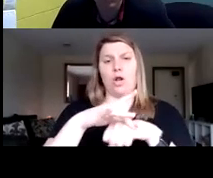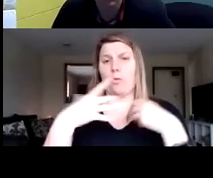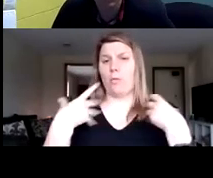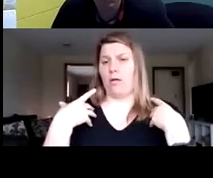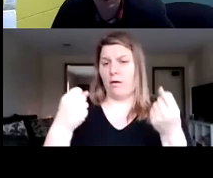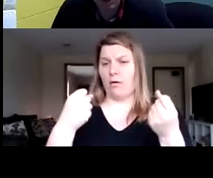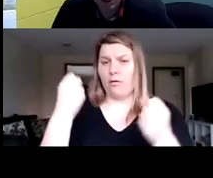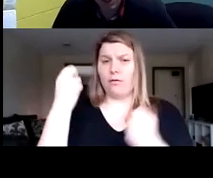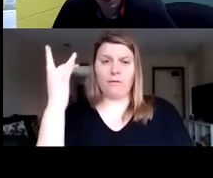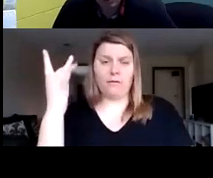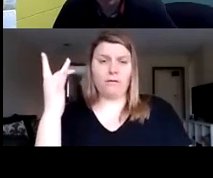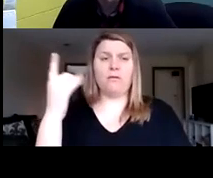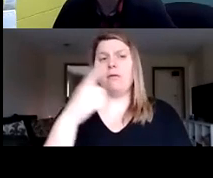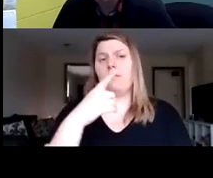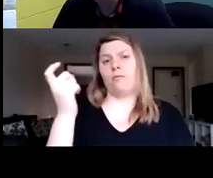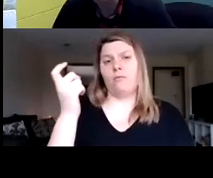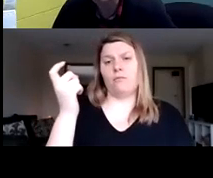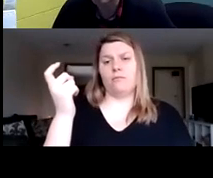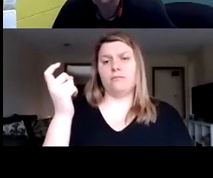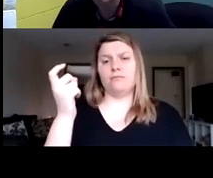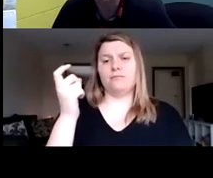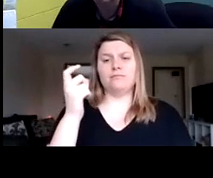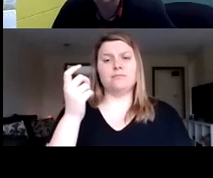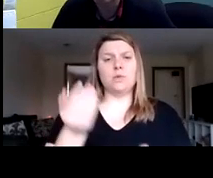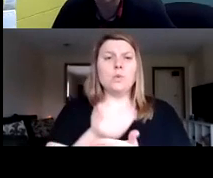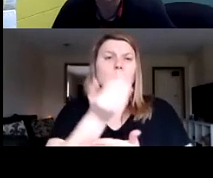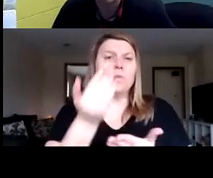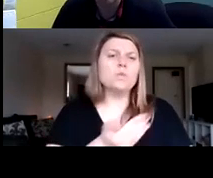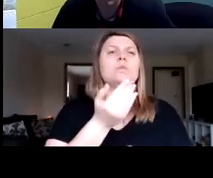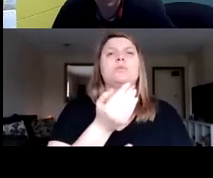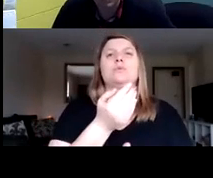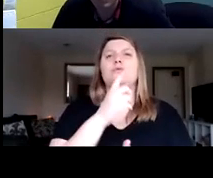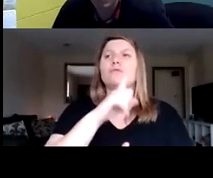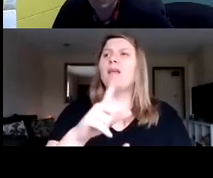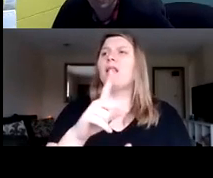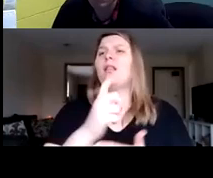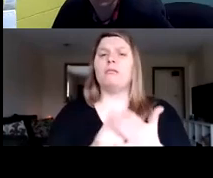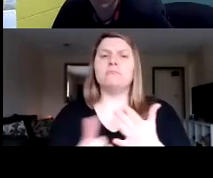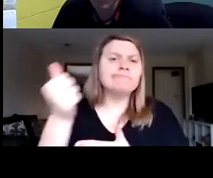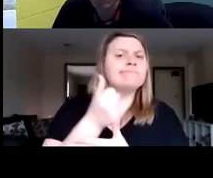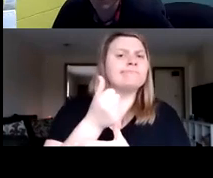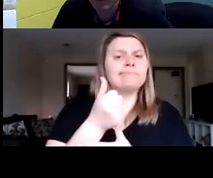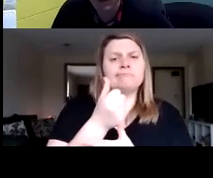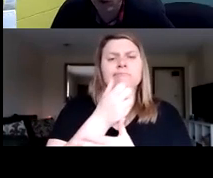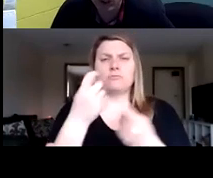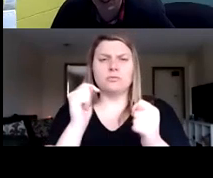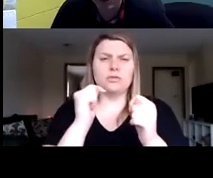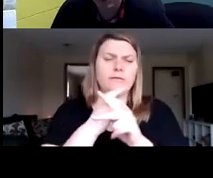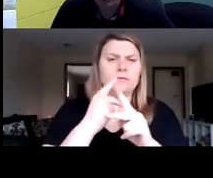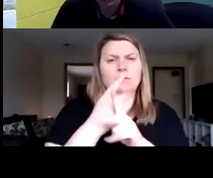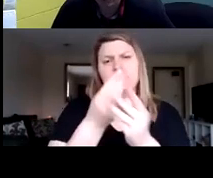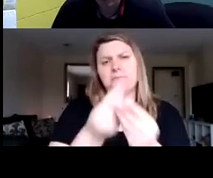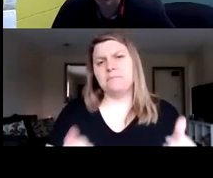due to its novelty, its real priority in trying to find